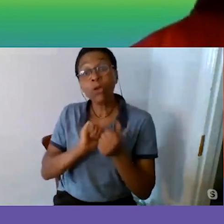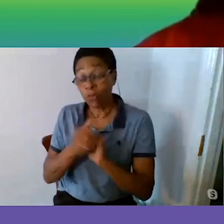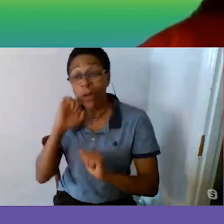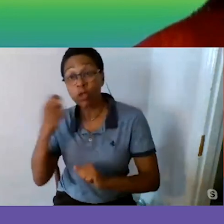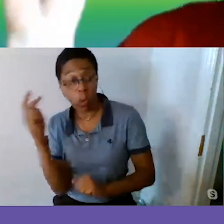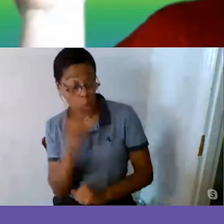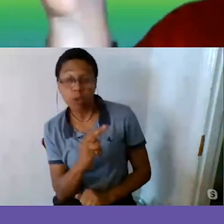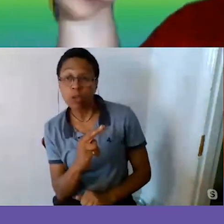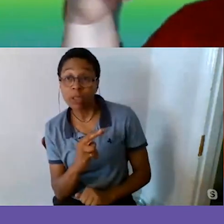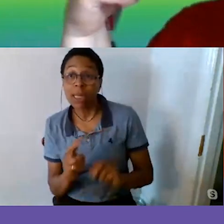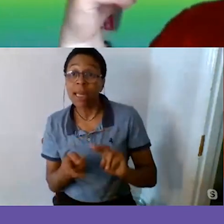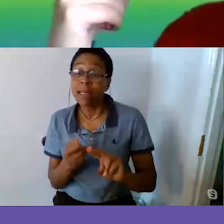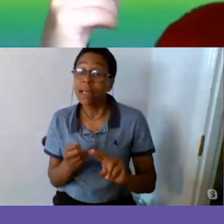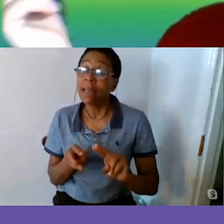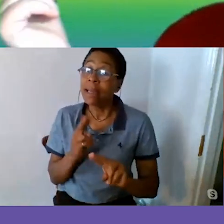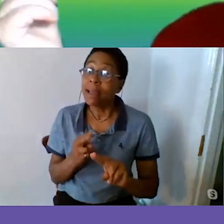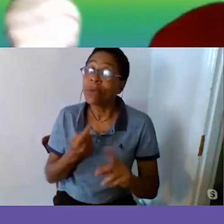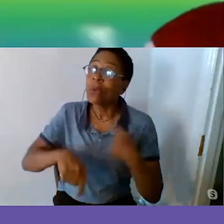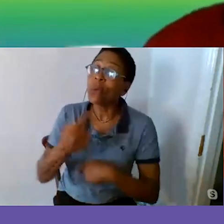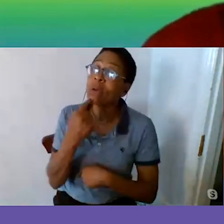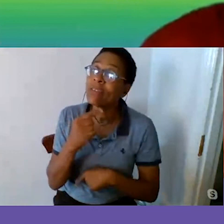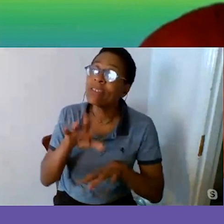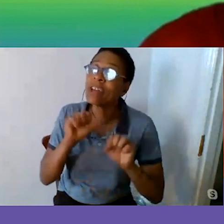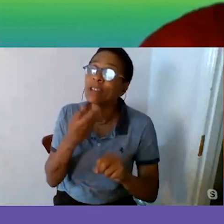we've started using the hashtag Amplify Lesbian Film,